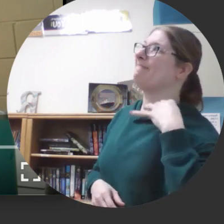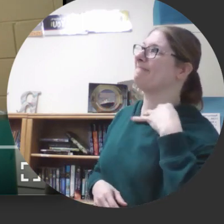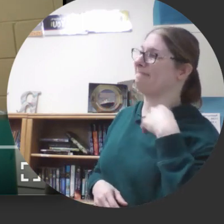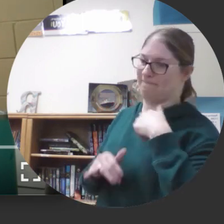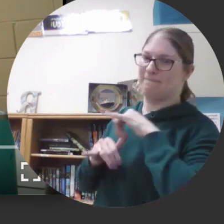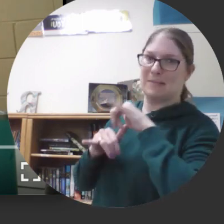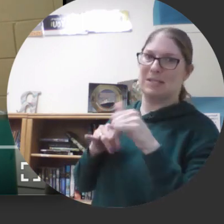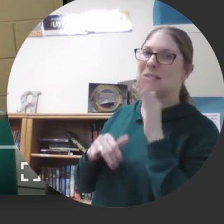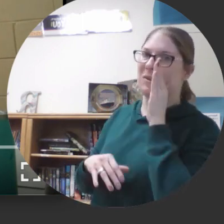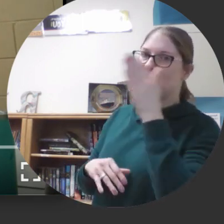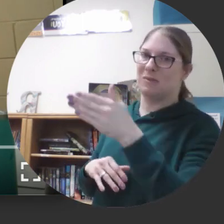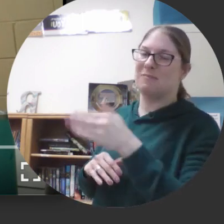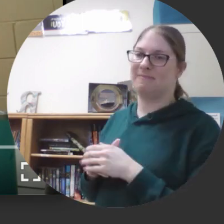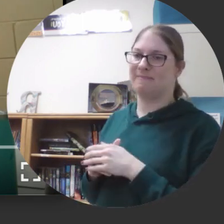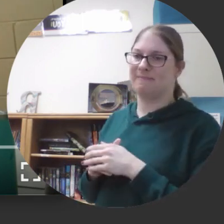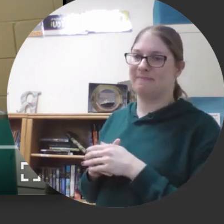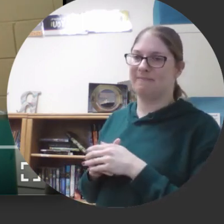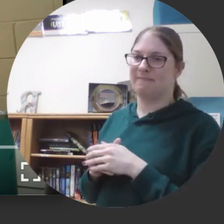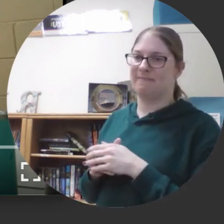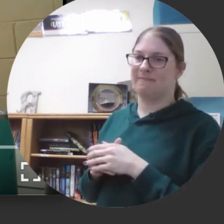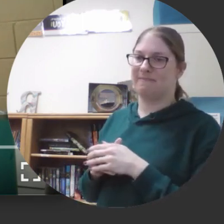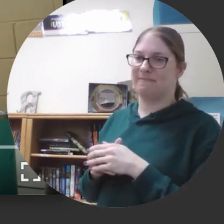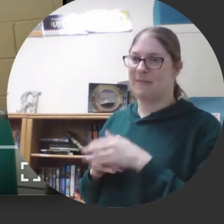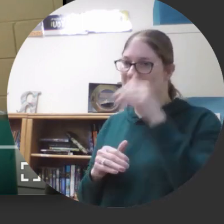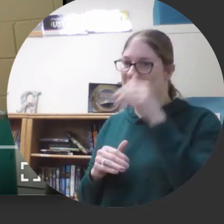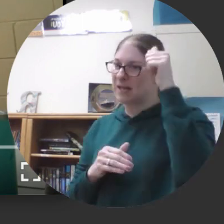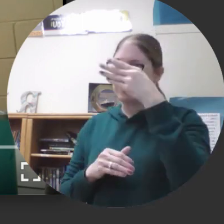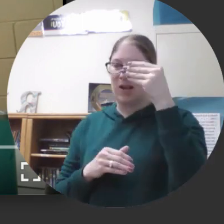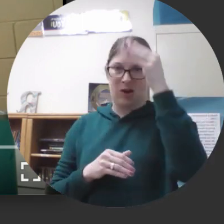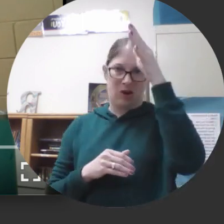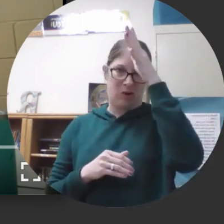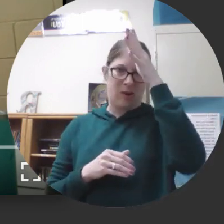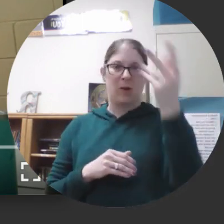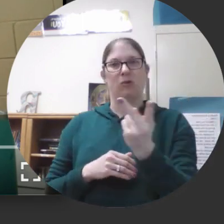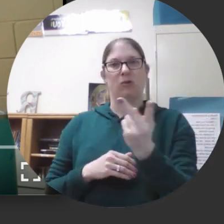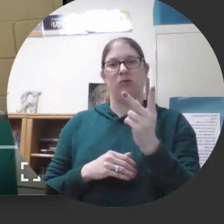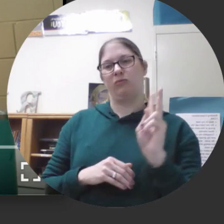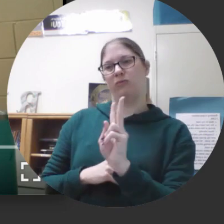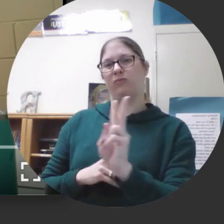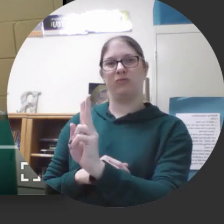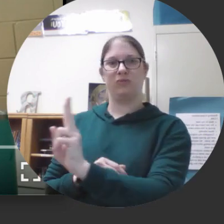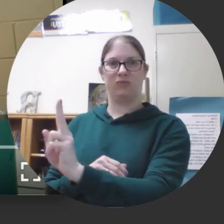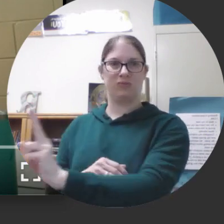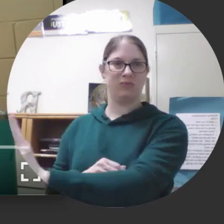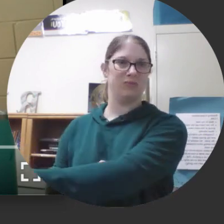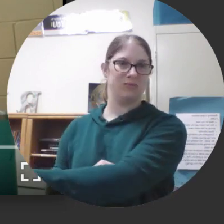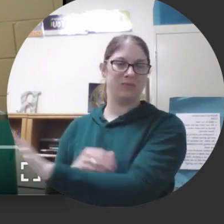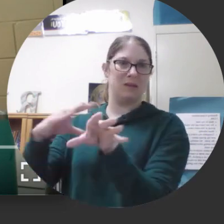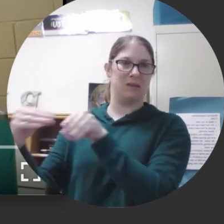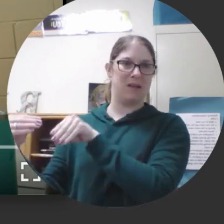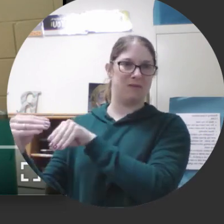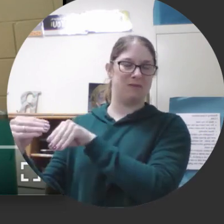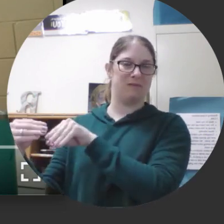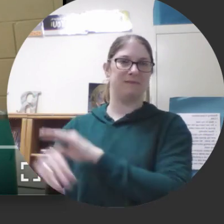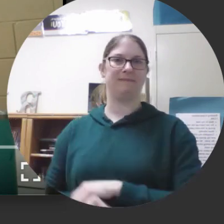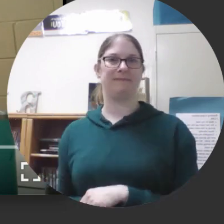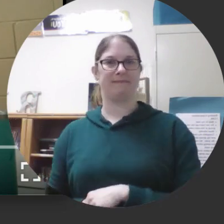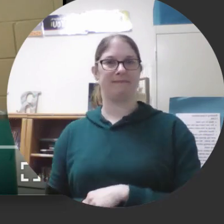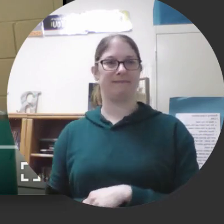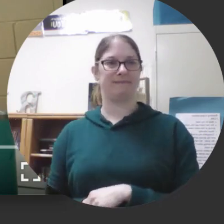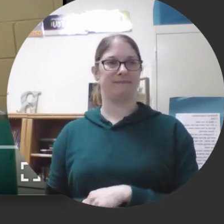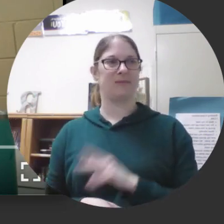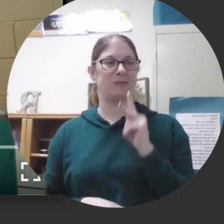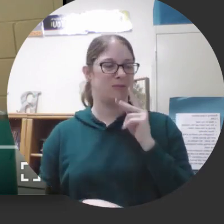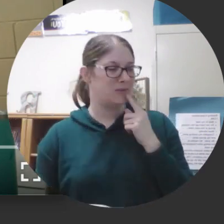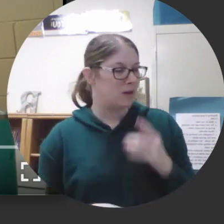water horse. She fed him very small scraps of fish. Gulping your food is bad for you, she said. Grumble shouldn't have given you a whole one like